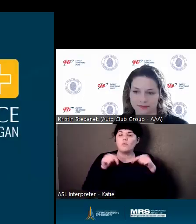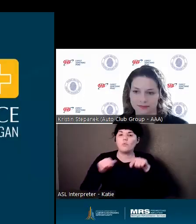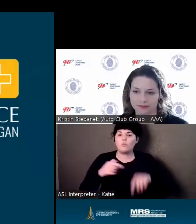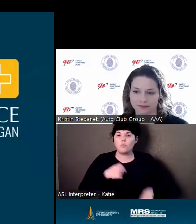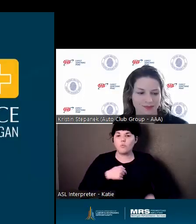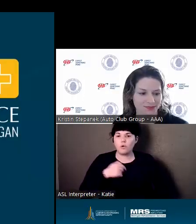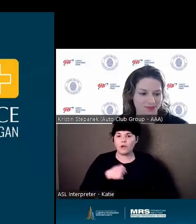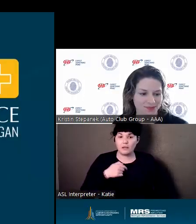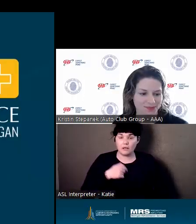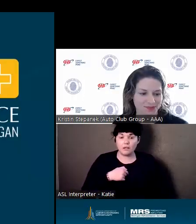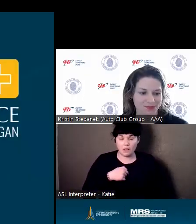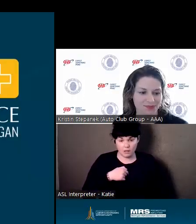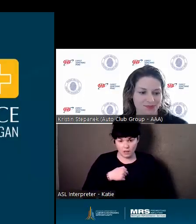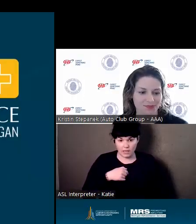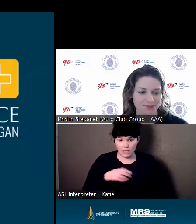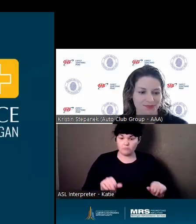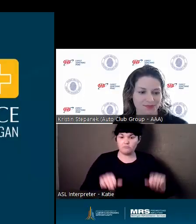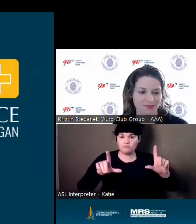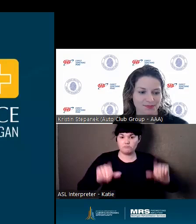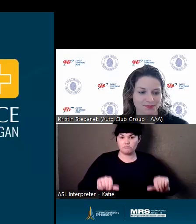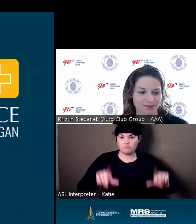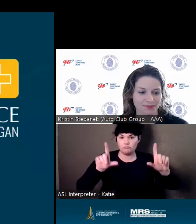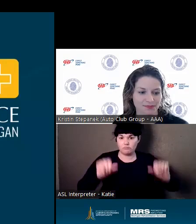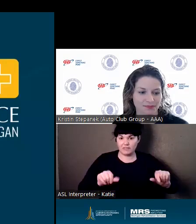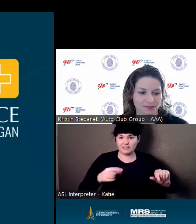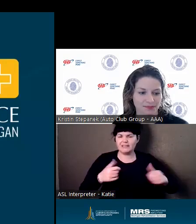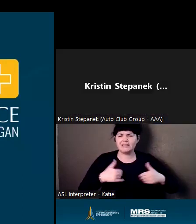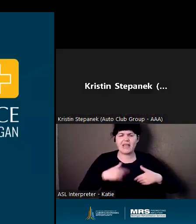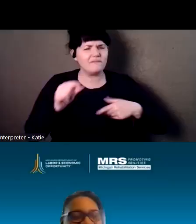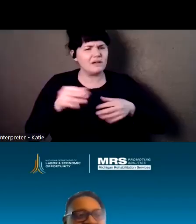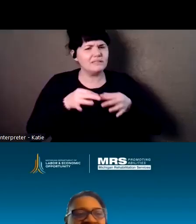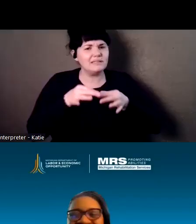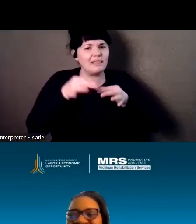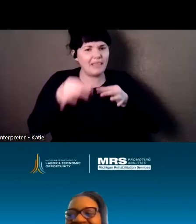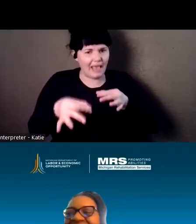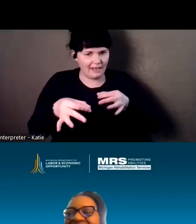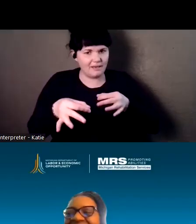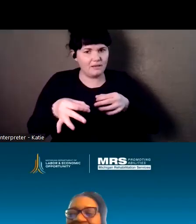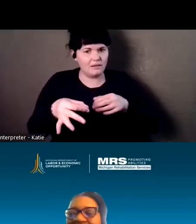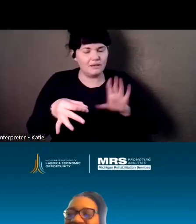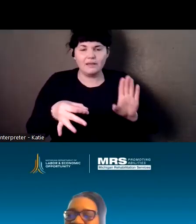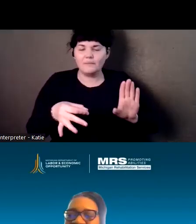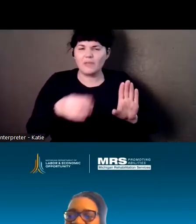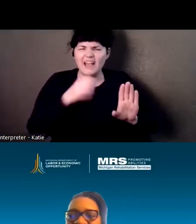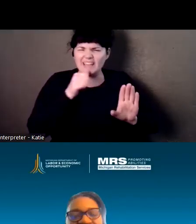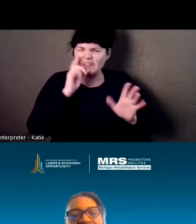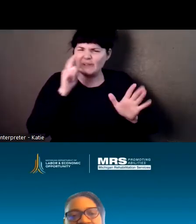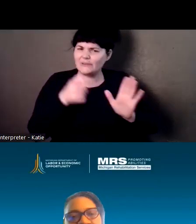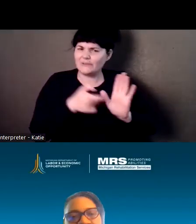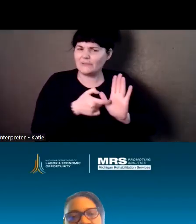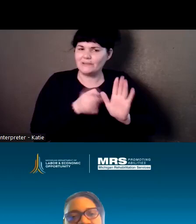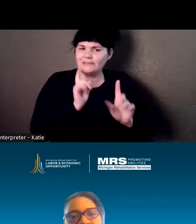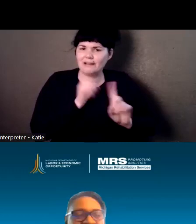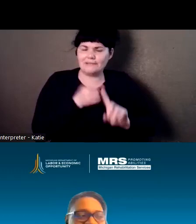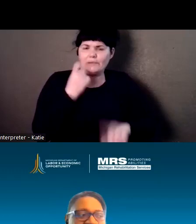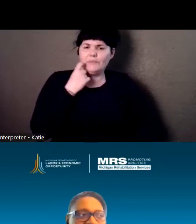between the slides, there is a delay. I didn't notice it until I saw Kristen pausing. So there is a little bit of a delay, so just bear